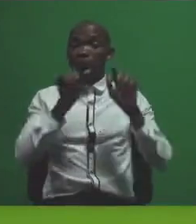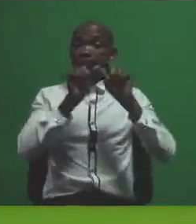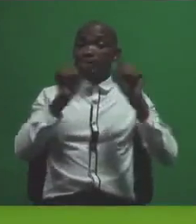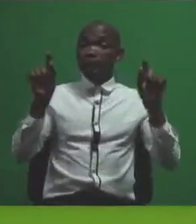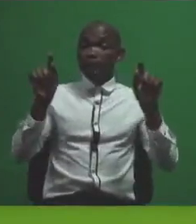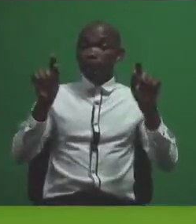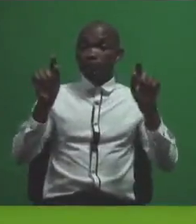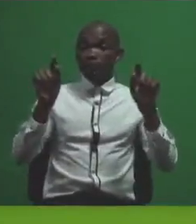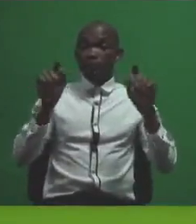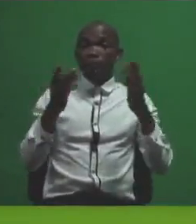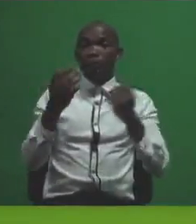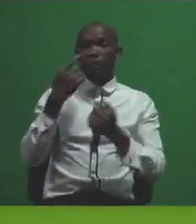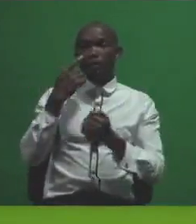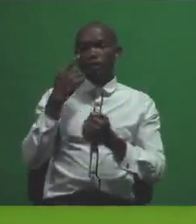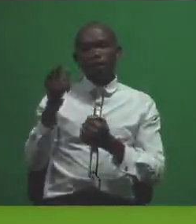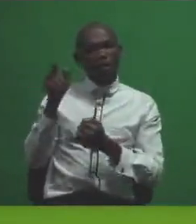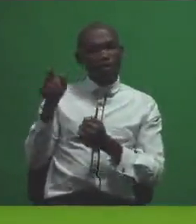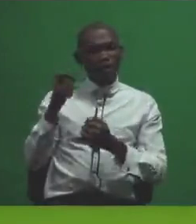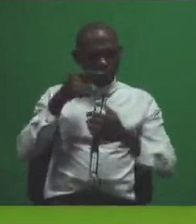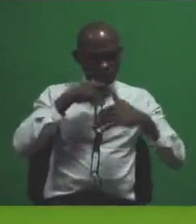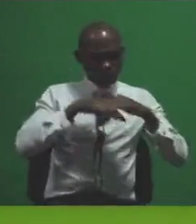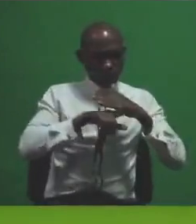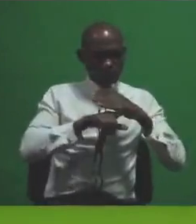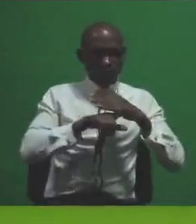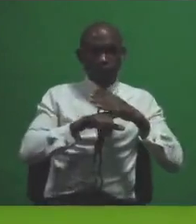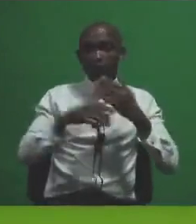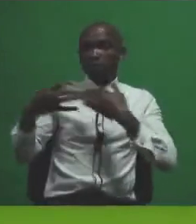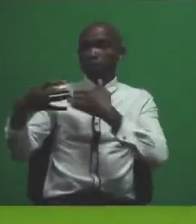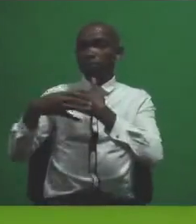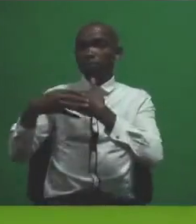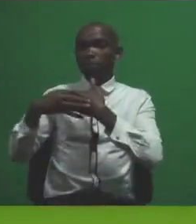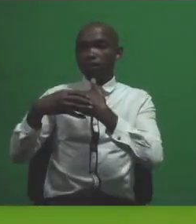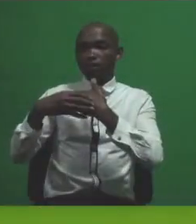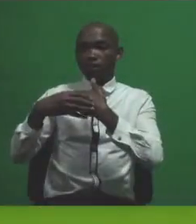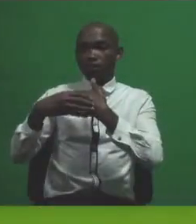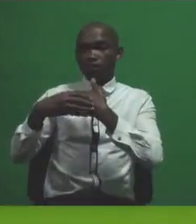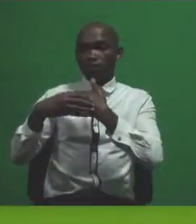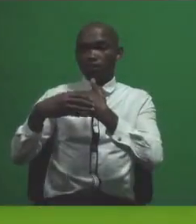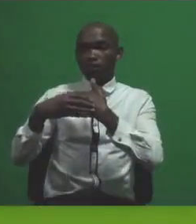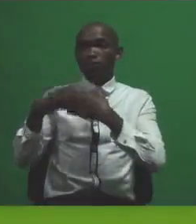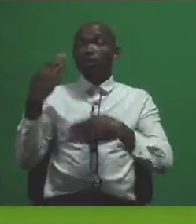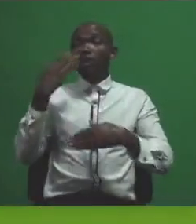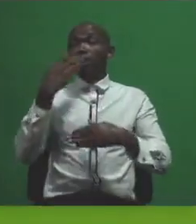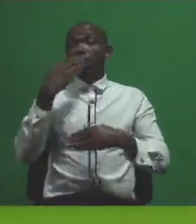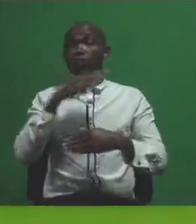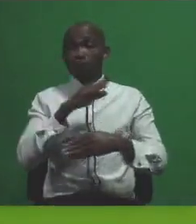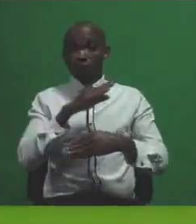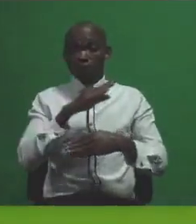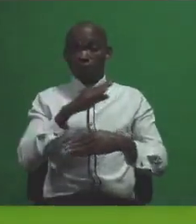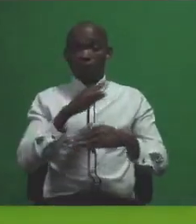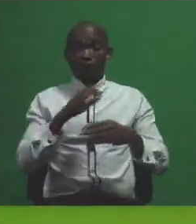If you look at them well, important lab safety